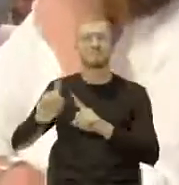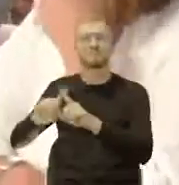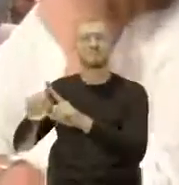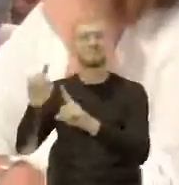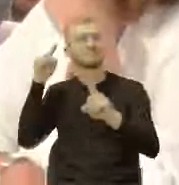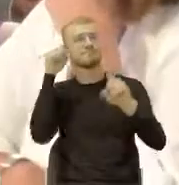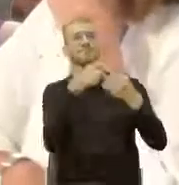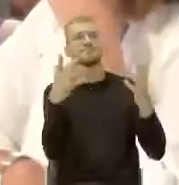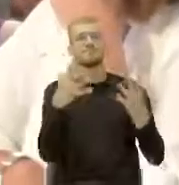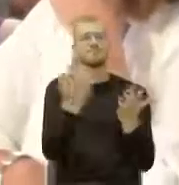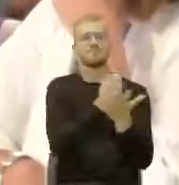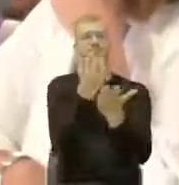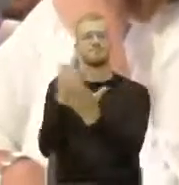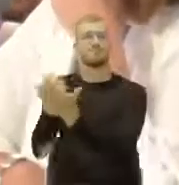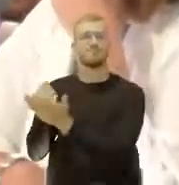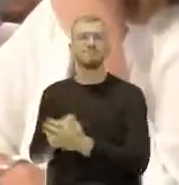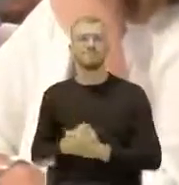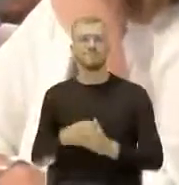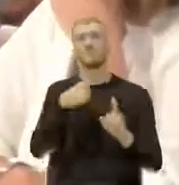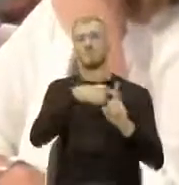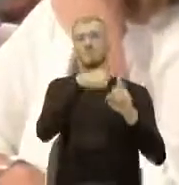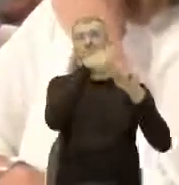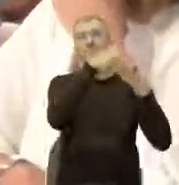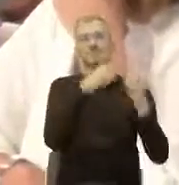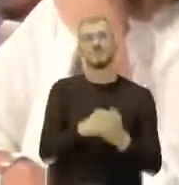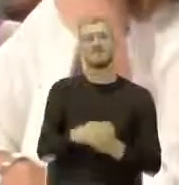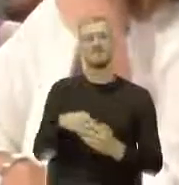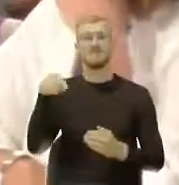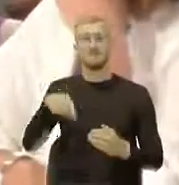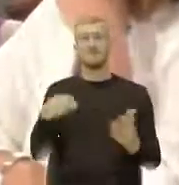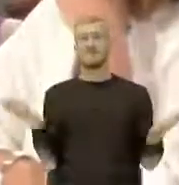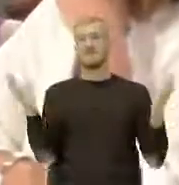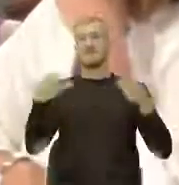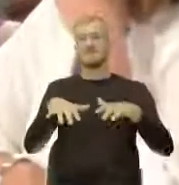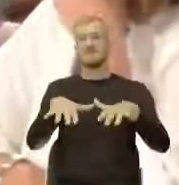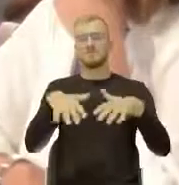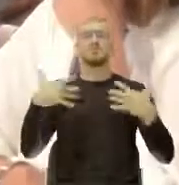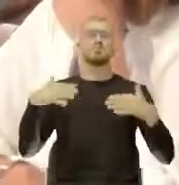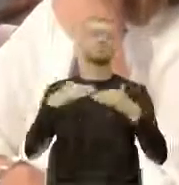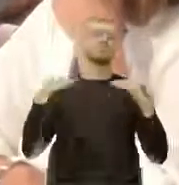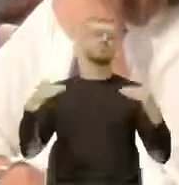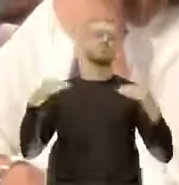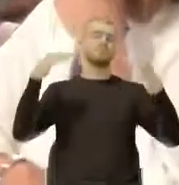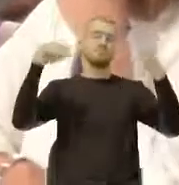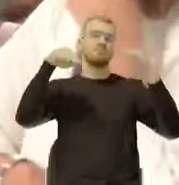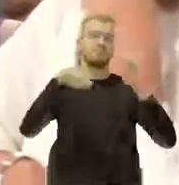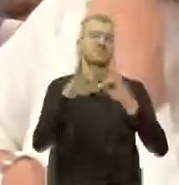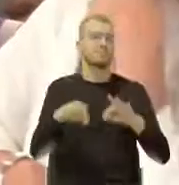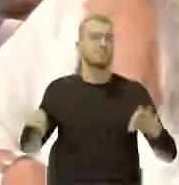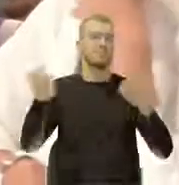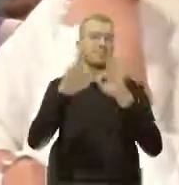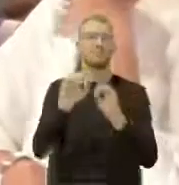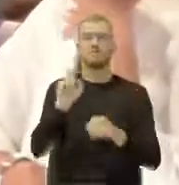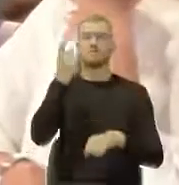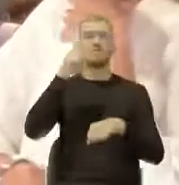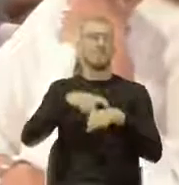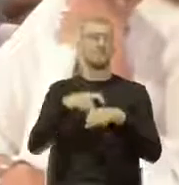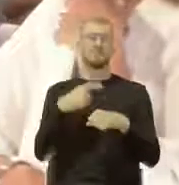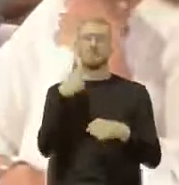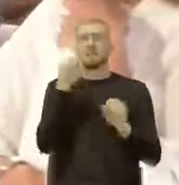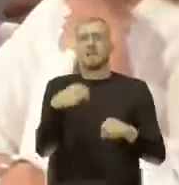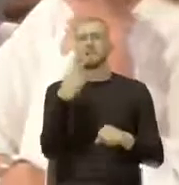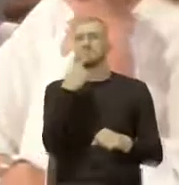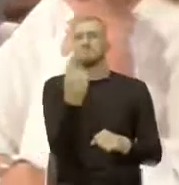and speaking by first time on behalf of all our citizens and local and regional governments in the United